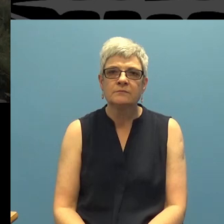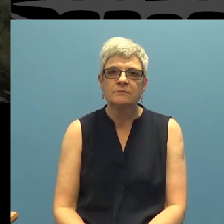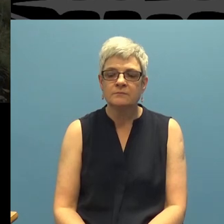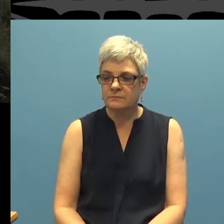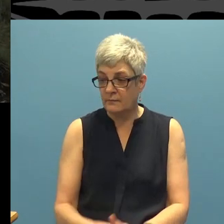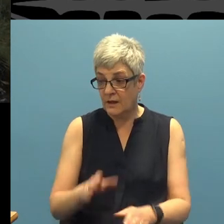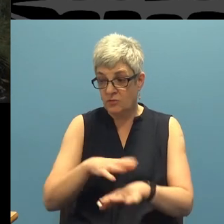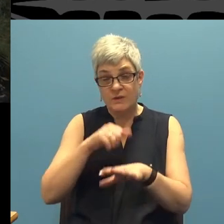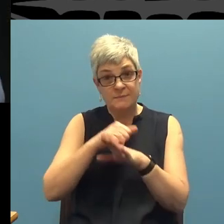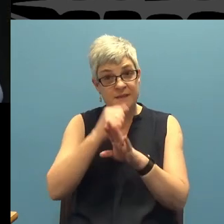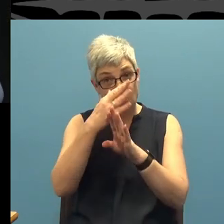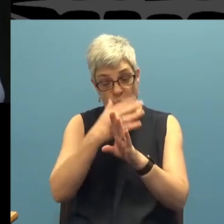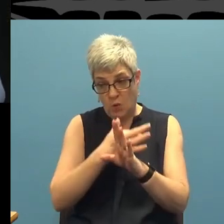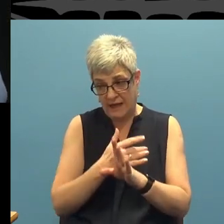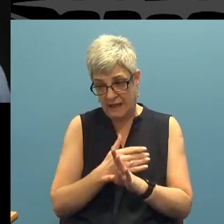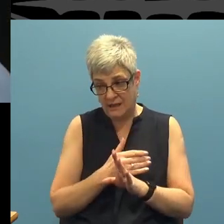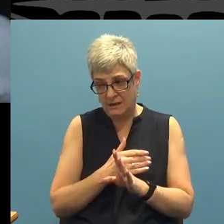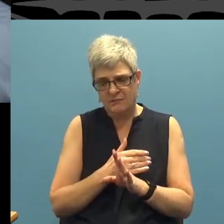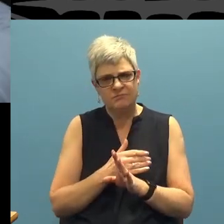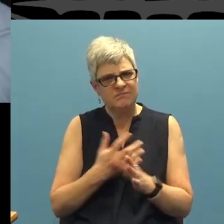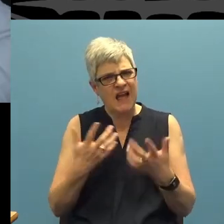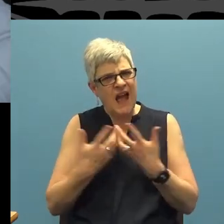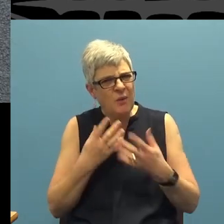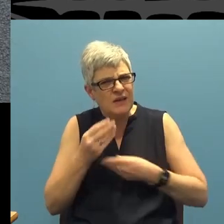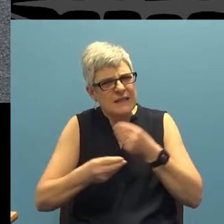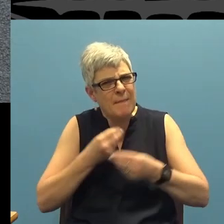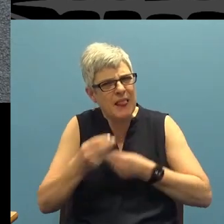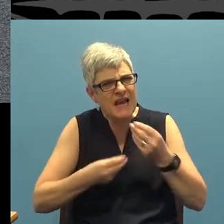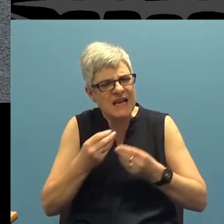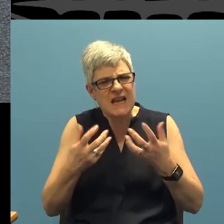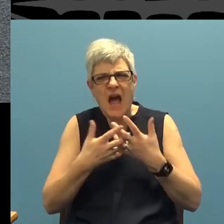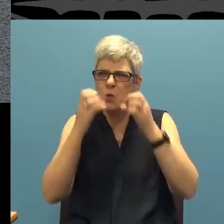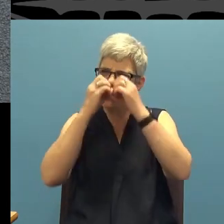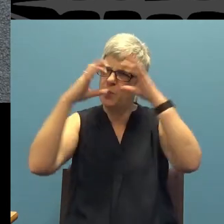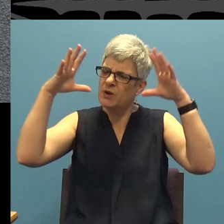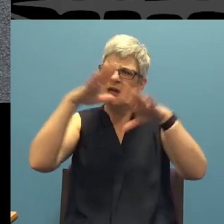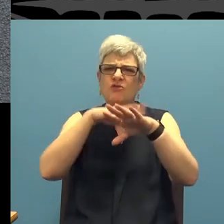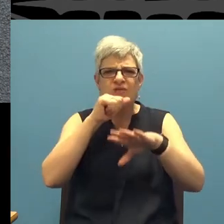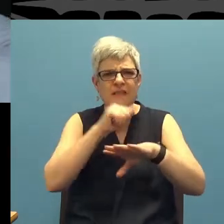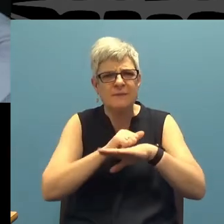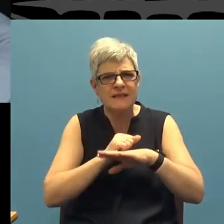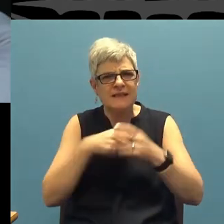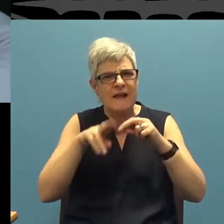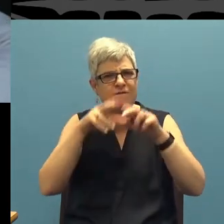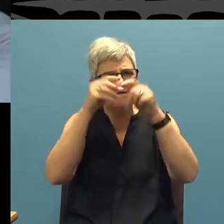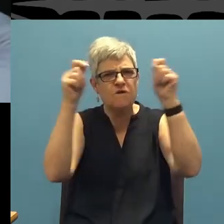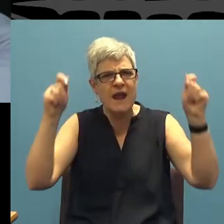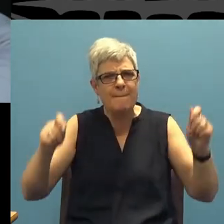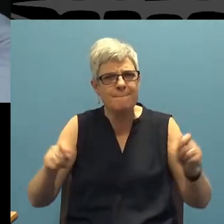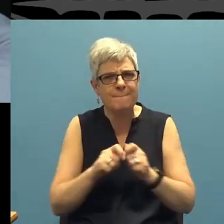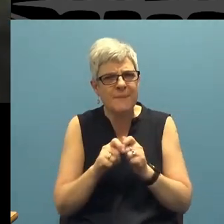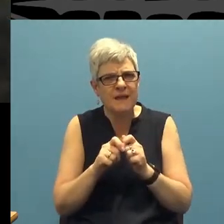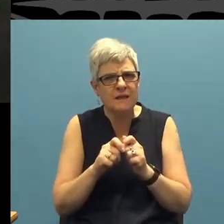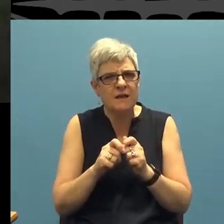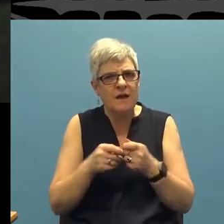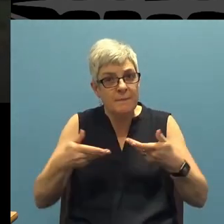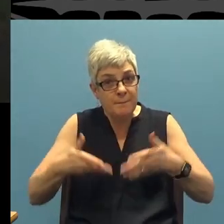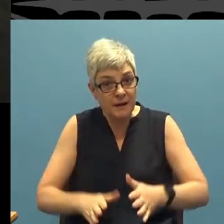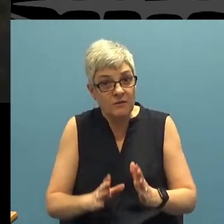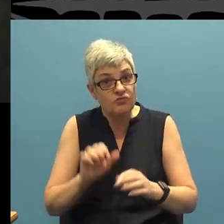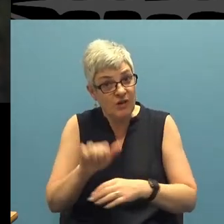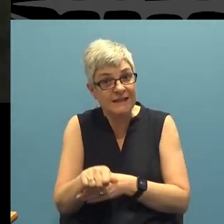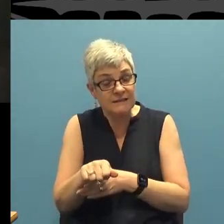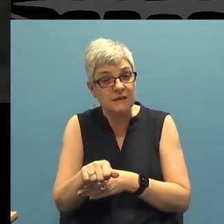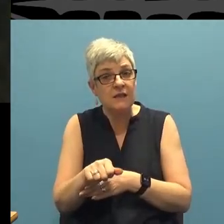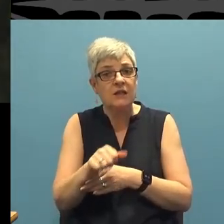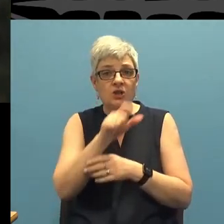The Christmas story. How would you explain it? How would you picture Christmas if you could frame it? The Nativity. right? Shepherds